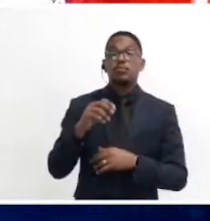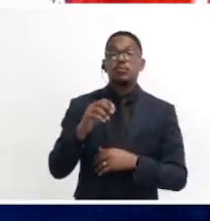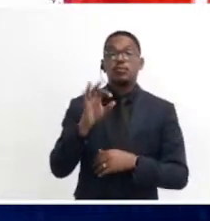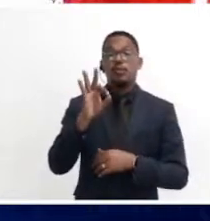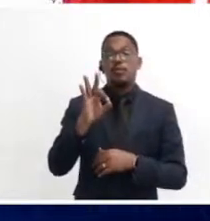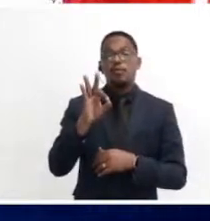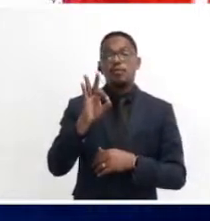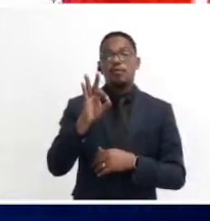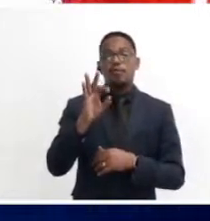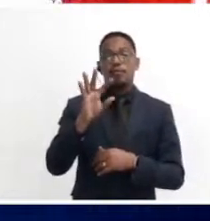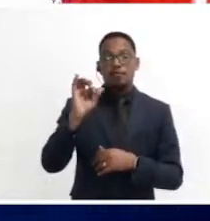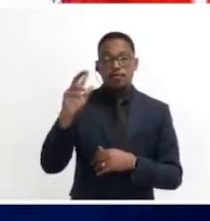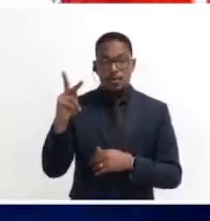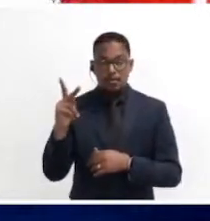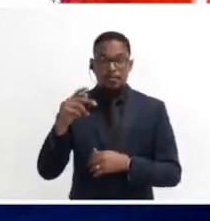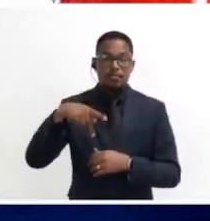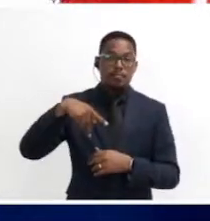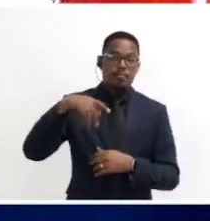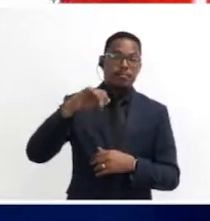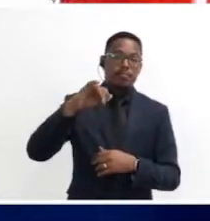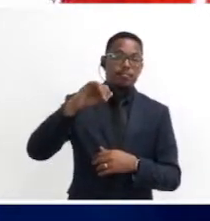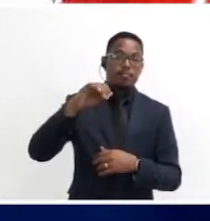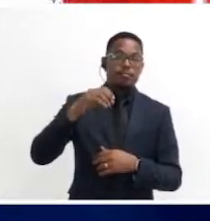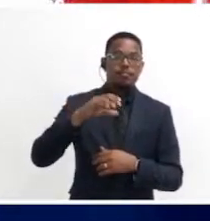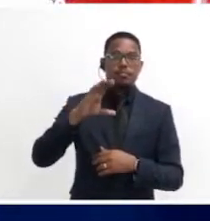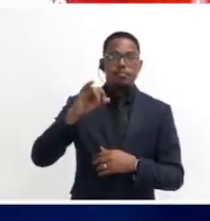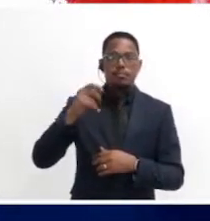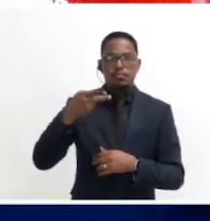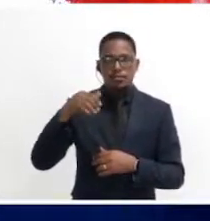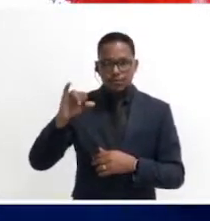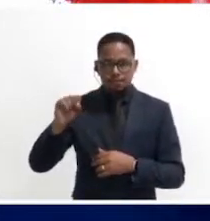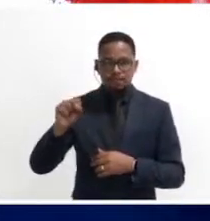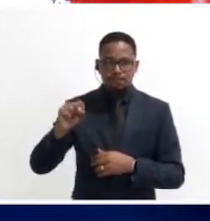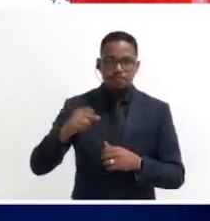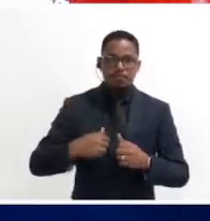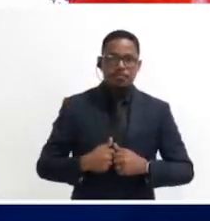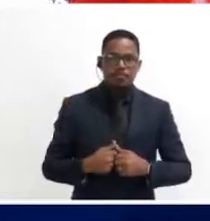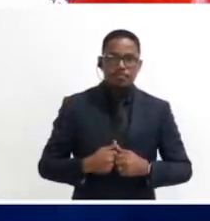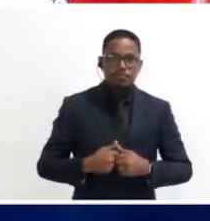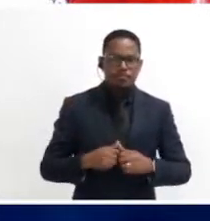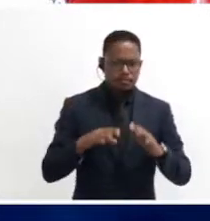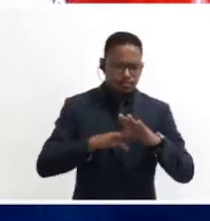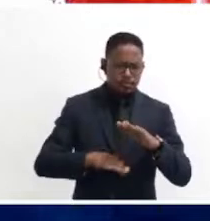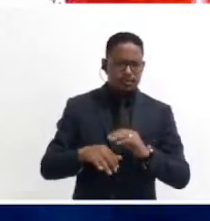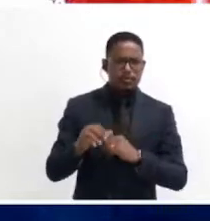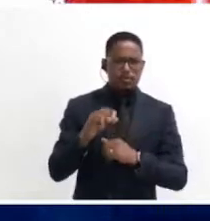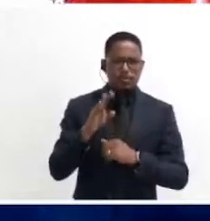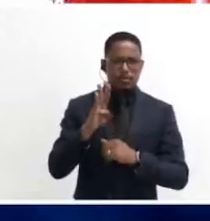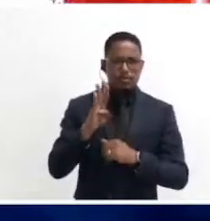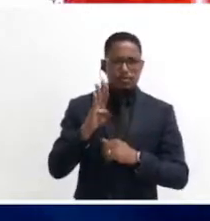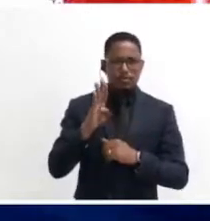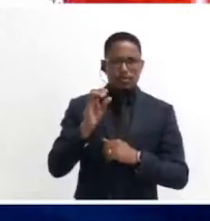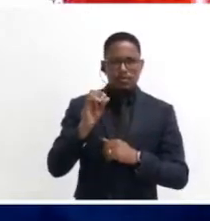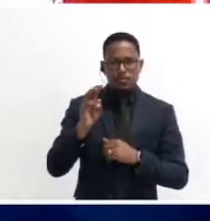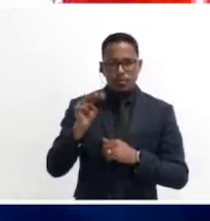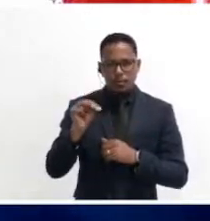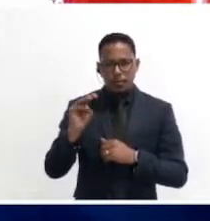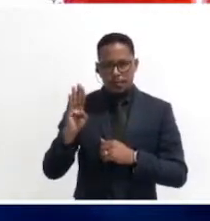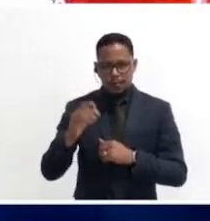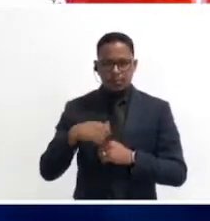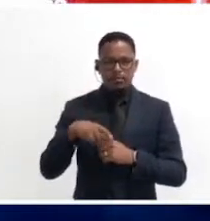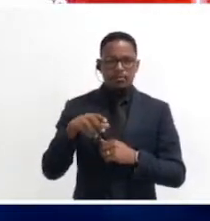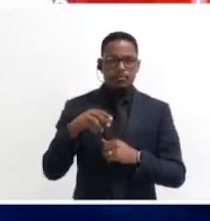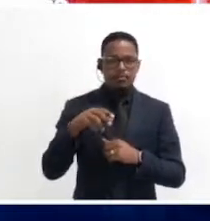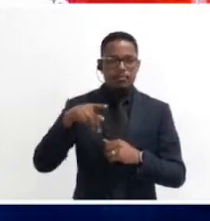I guess on the right side, going from the chip downwards, you know, we have a bond pad, typically passivation layer, maybe a stress buffer